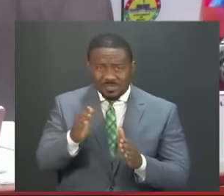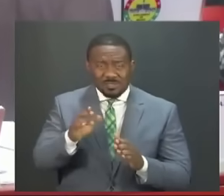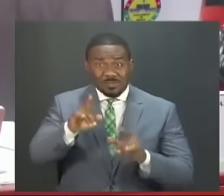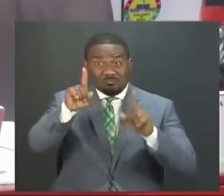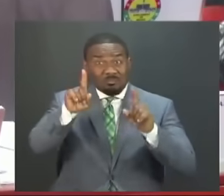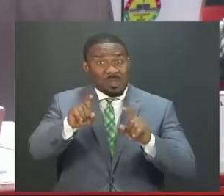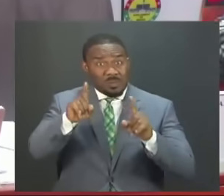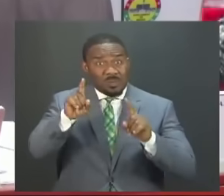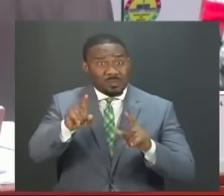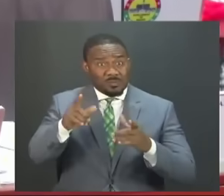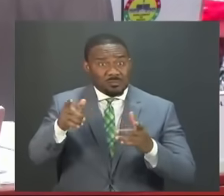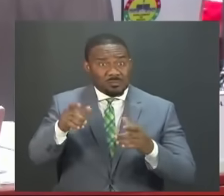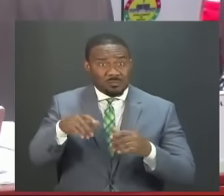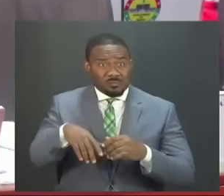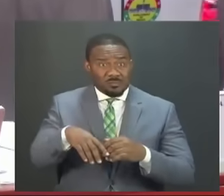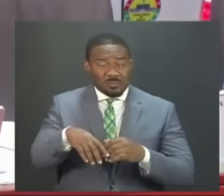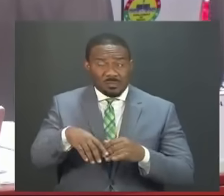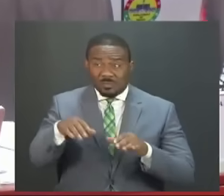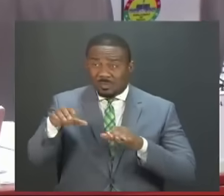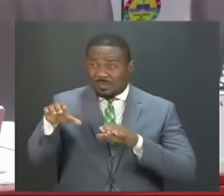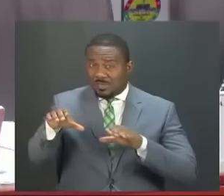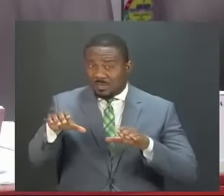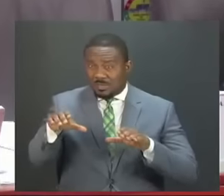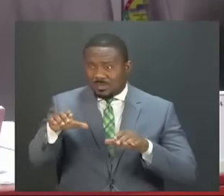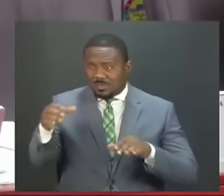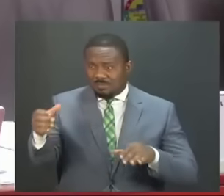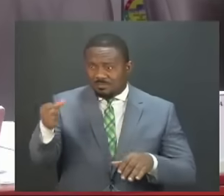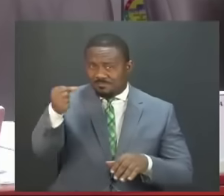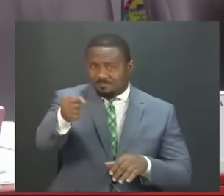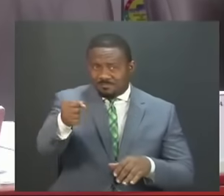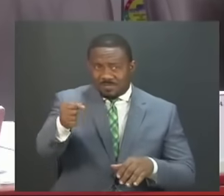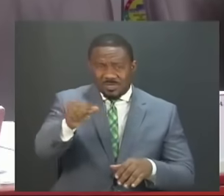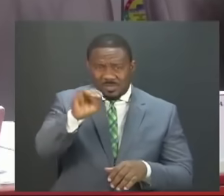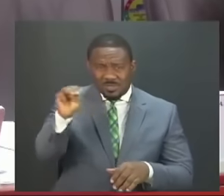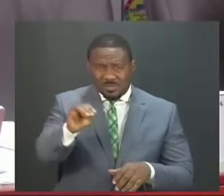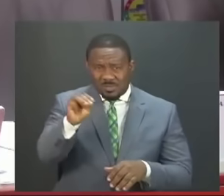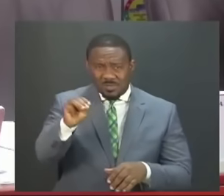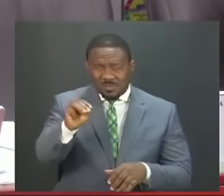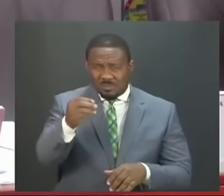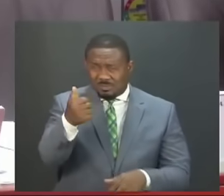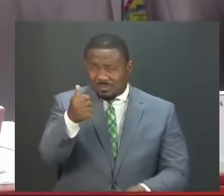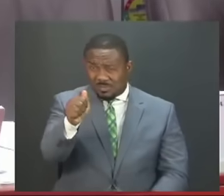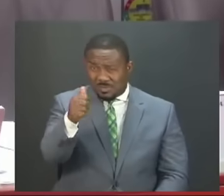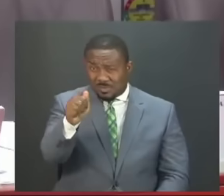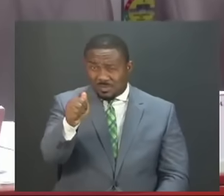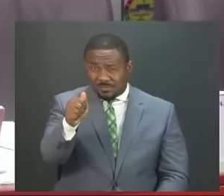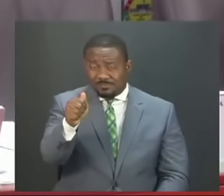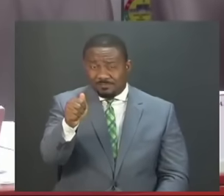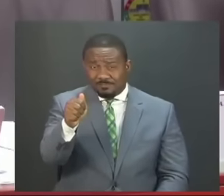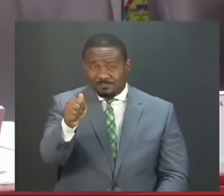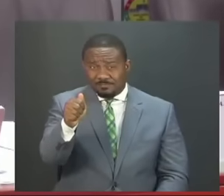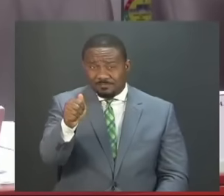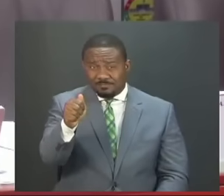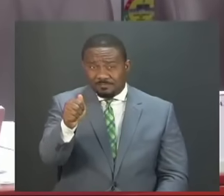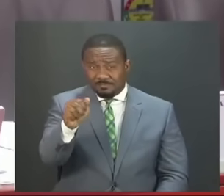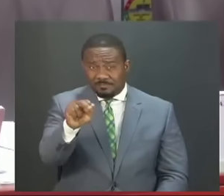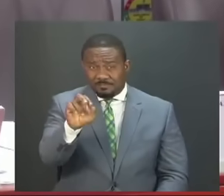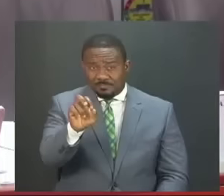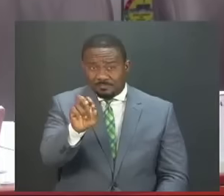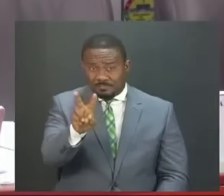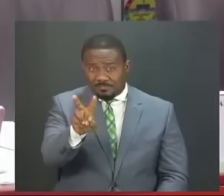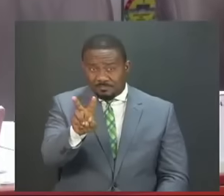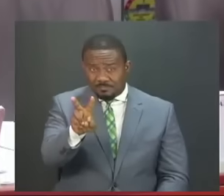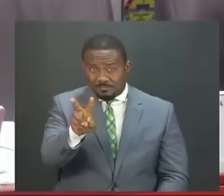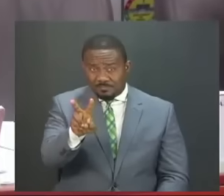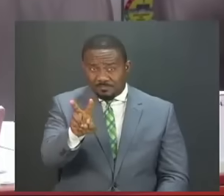of the nominee on Monday the 10th of November, when